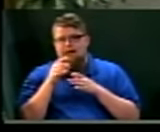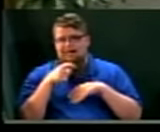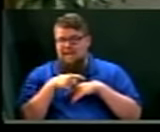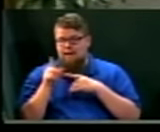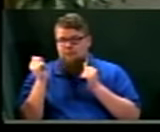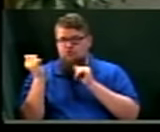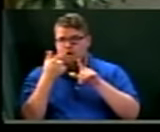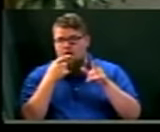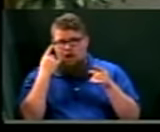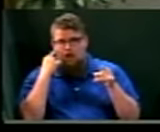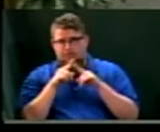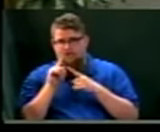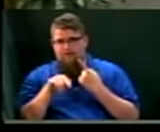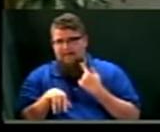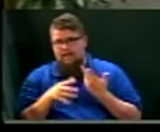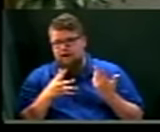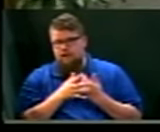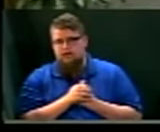it?